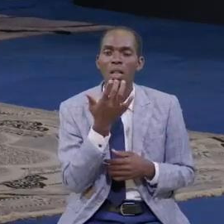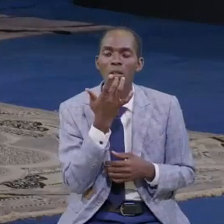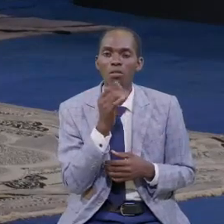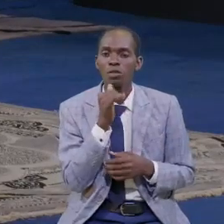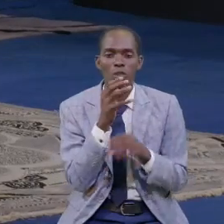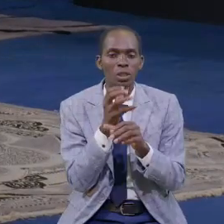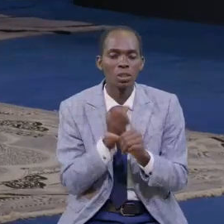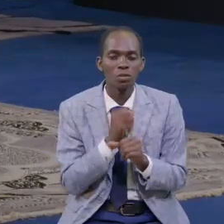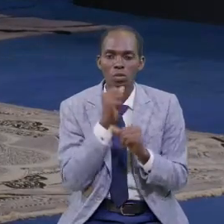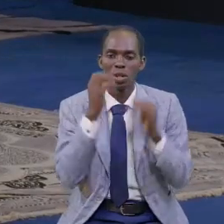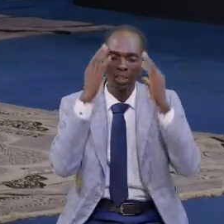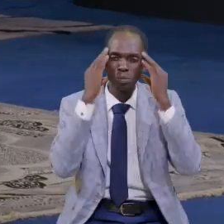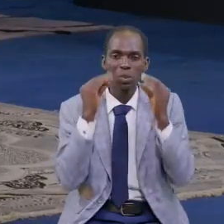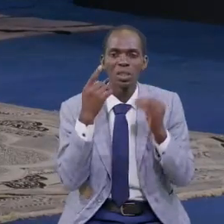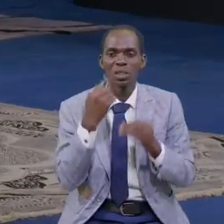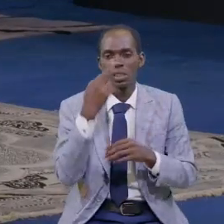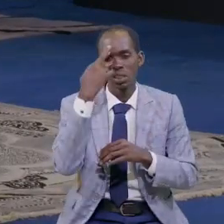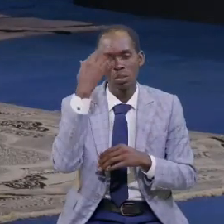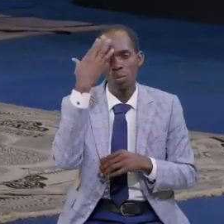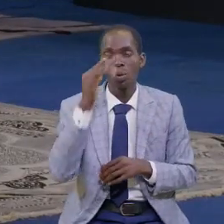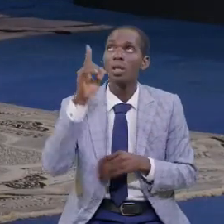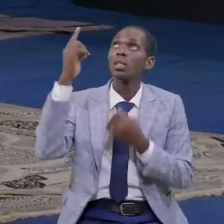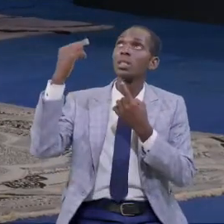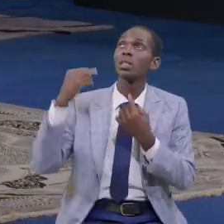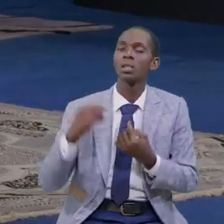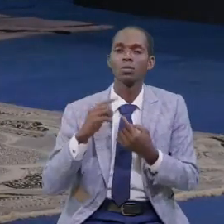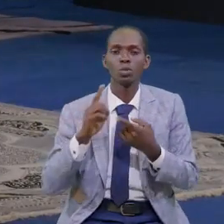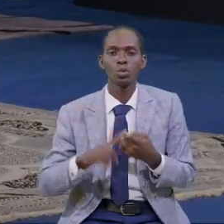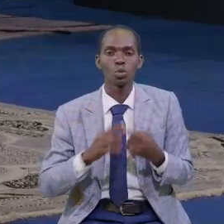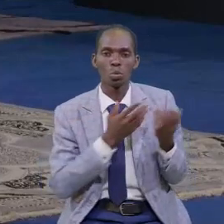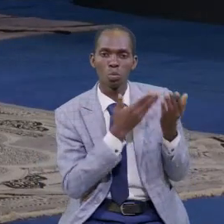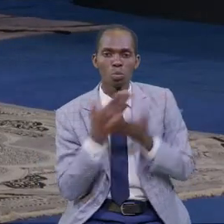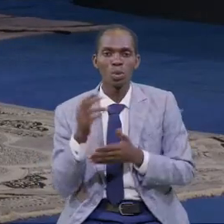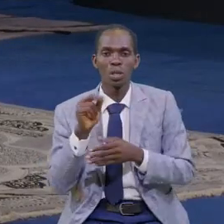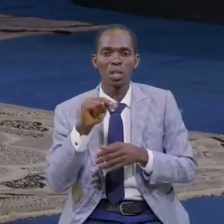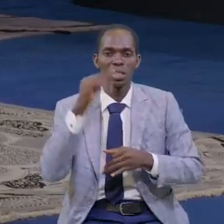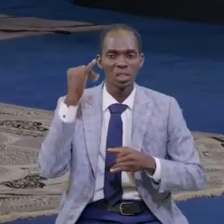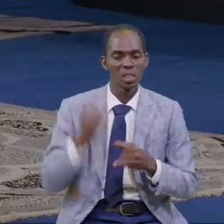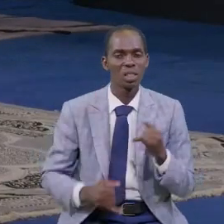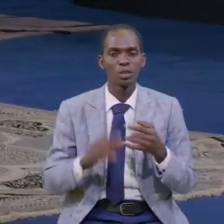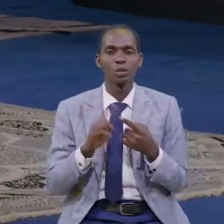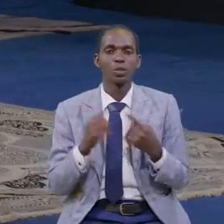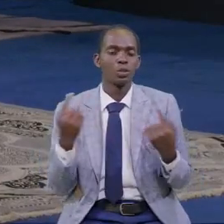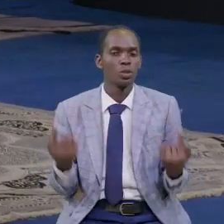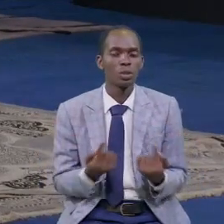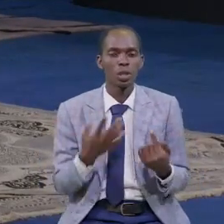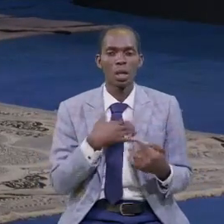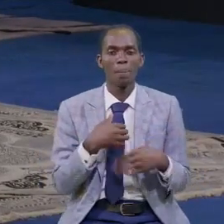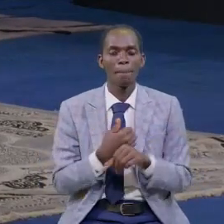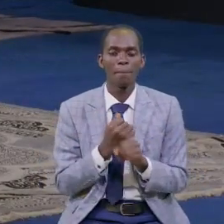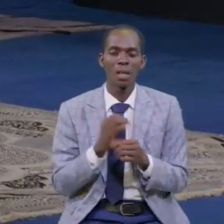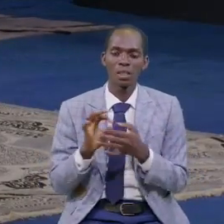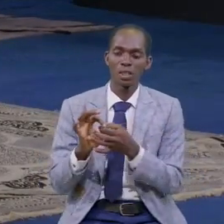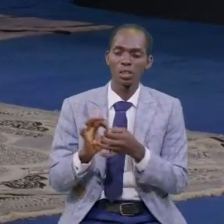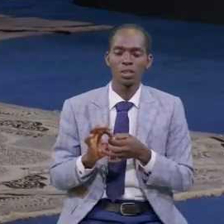He is to put an end, make an end of sins, and to make reconciliation for iniquity, and to